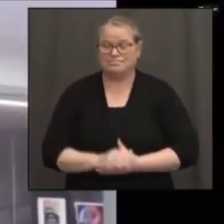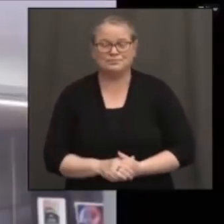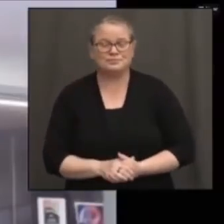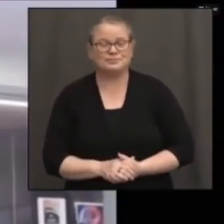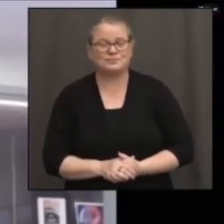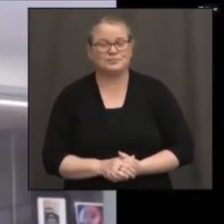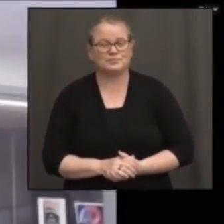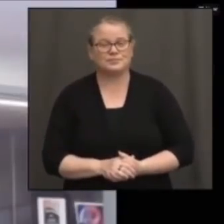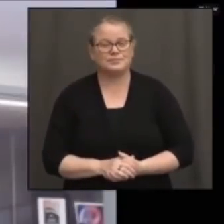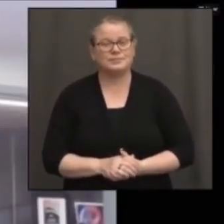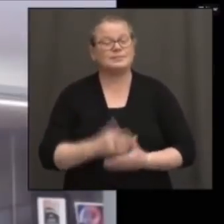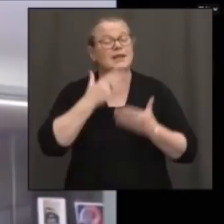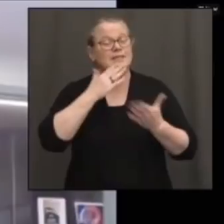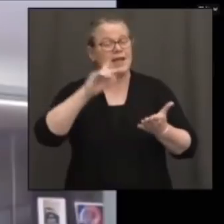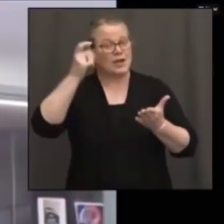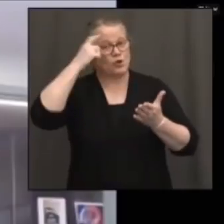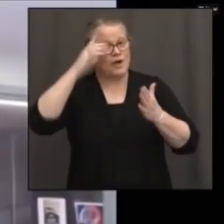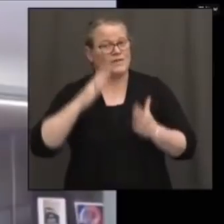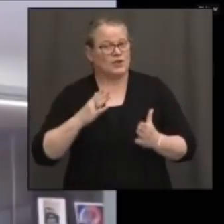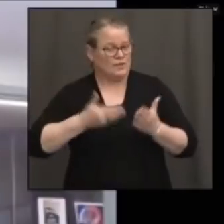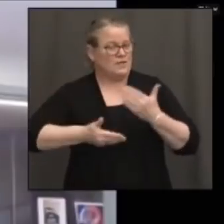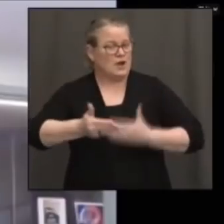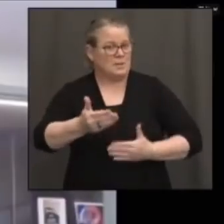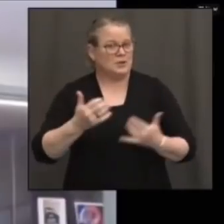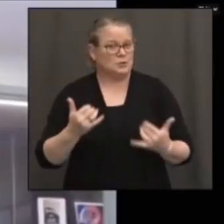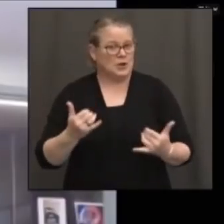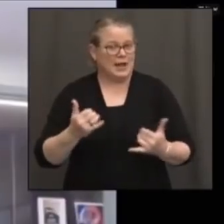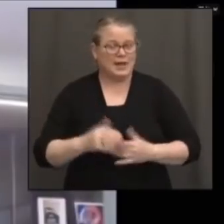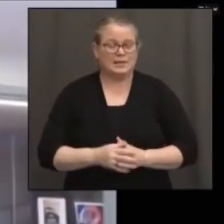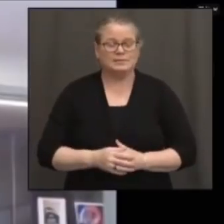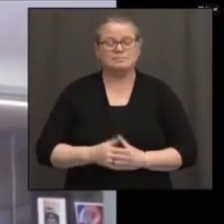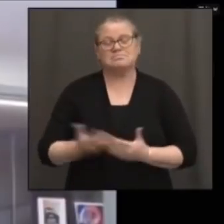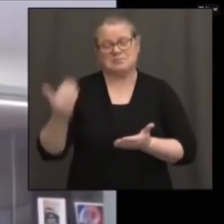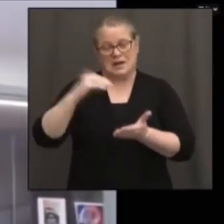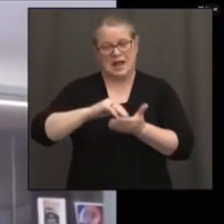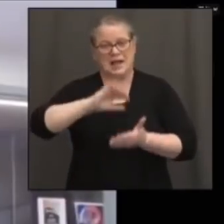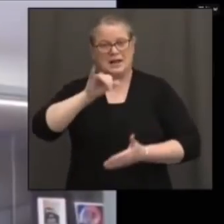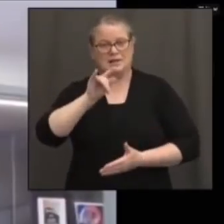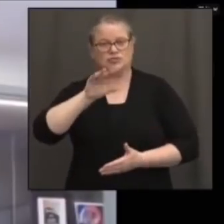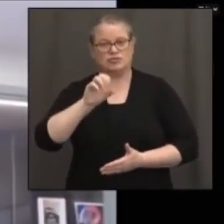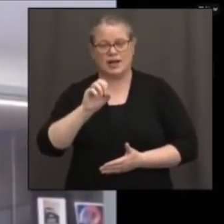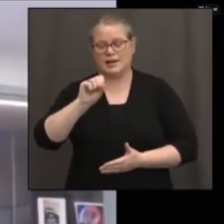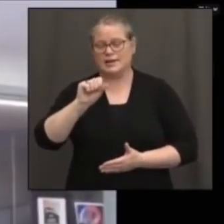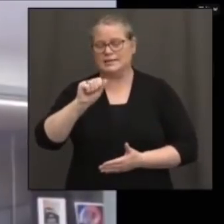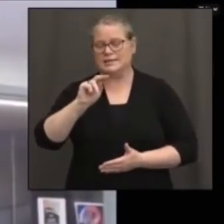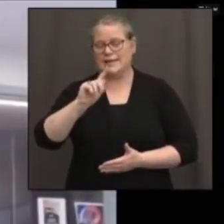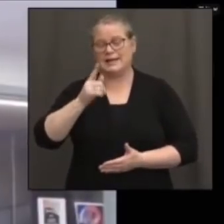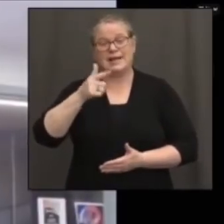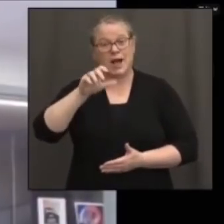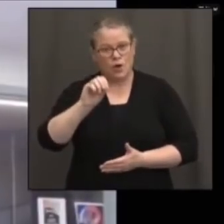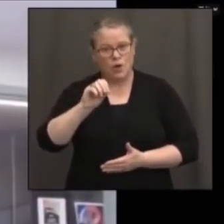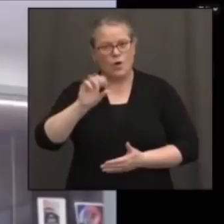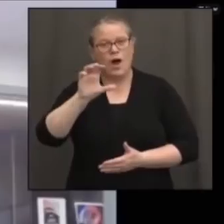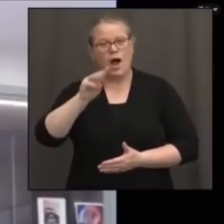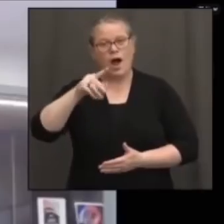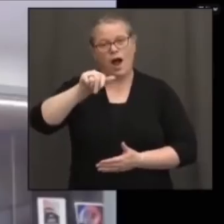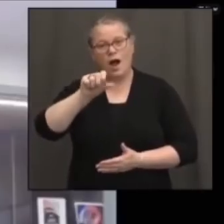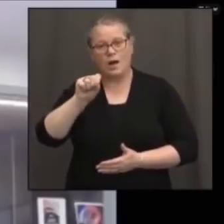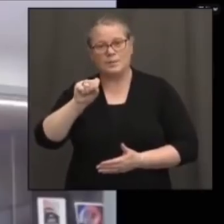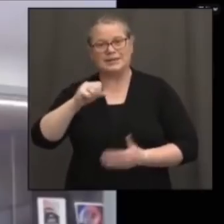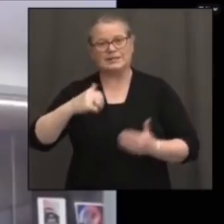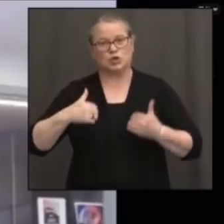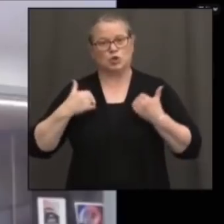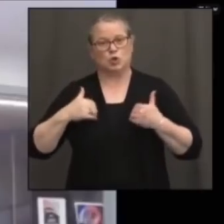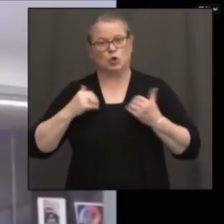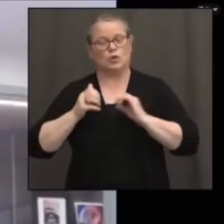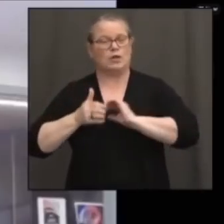Governor, for the opportunity to be here today. I am Jackie Santiago. I'm with Compass Youth Collaborative, and our Compass Peace Builders